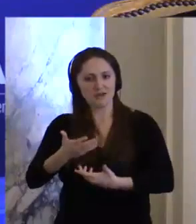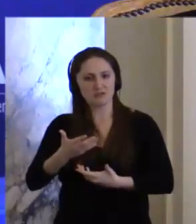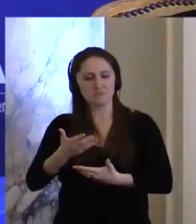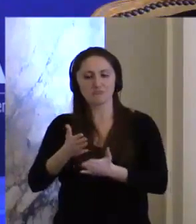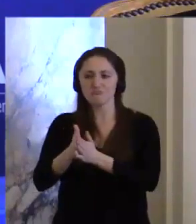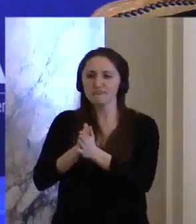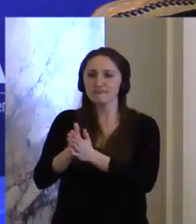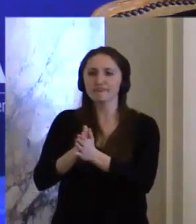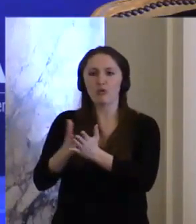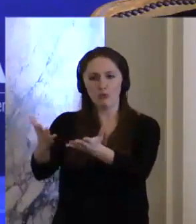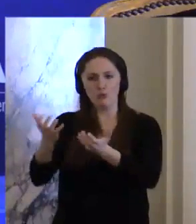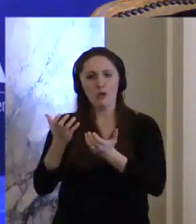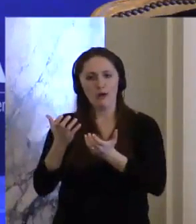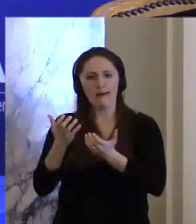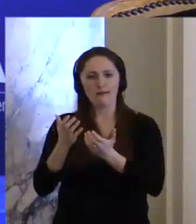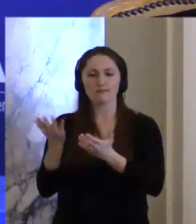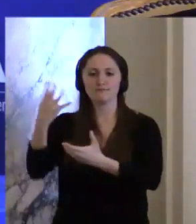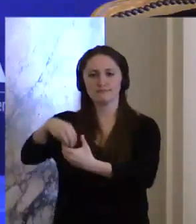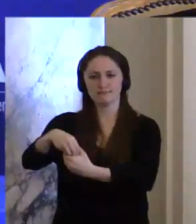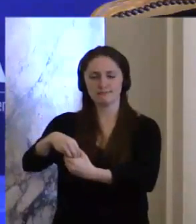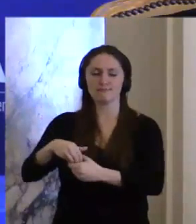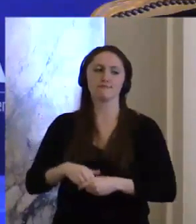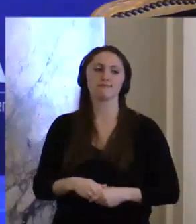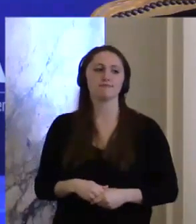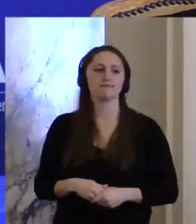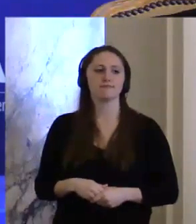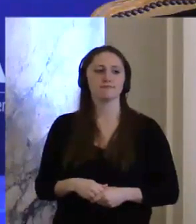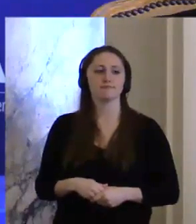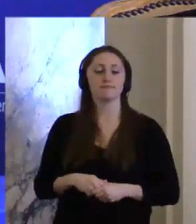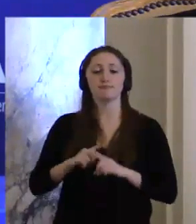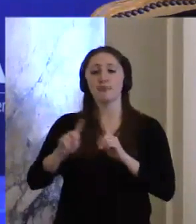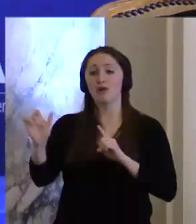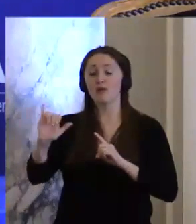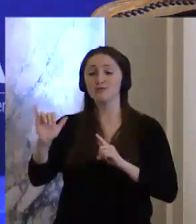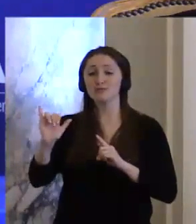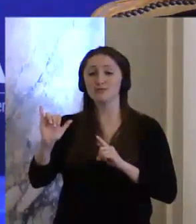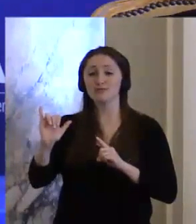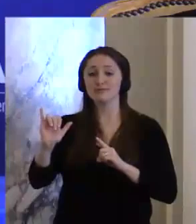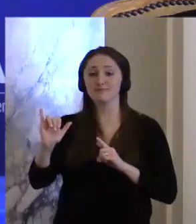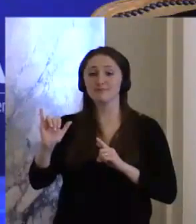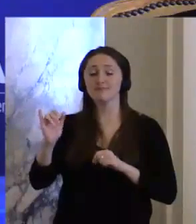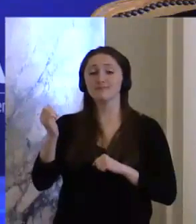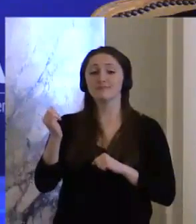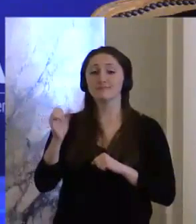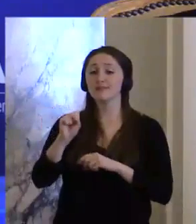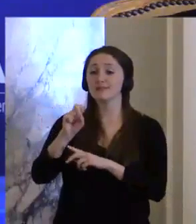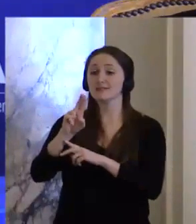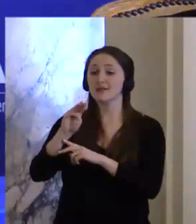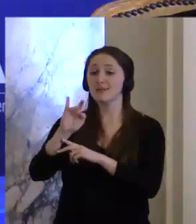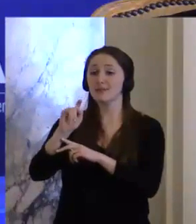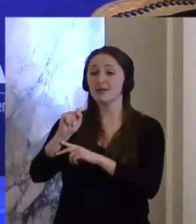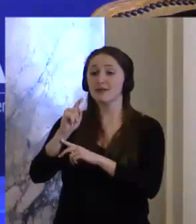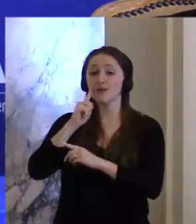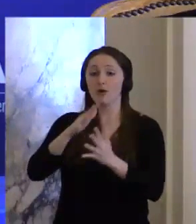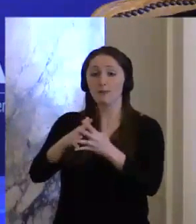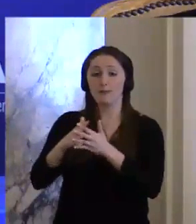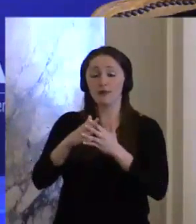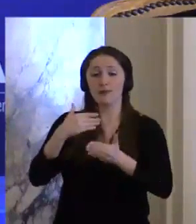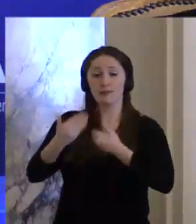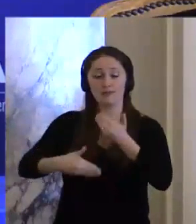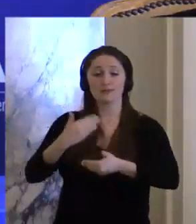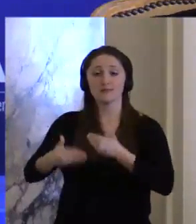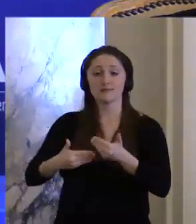to participate. But in addition to that, in the run-up to the Summits of the Americas process,